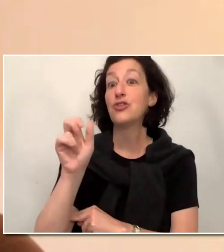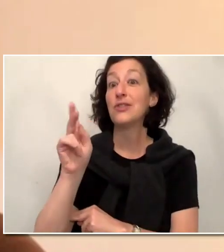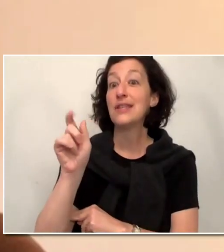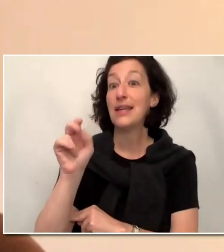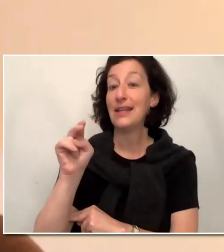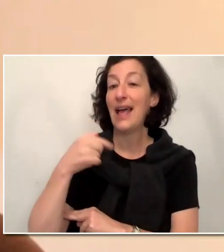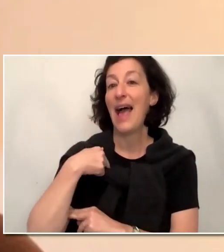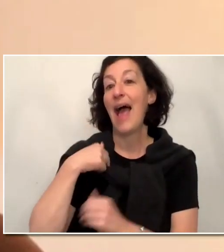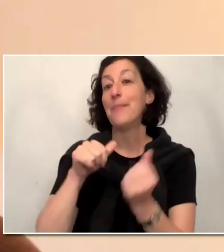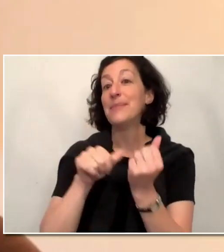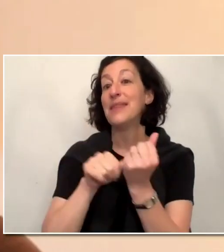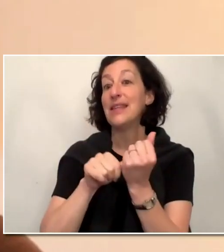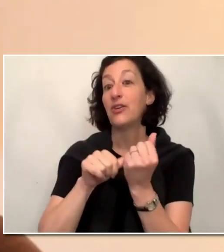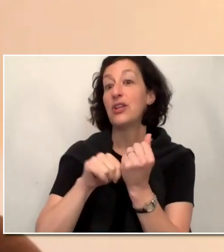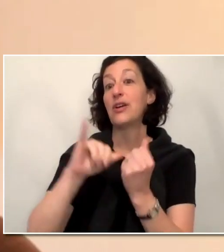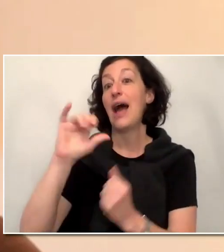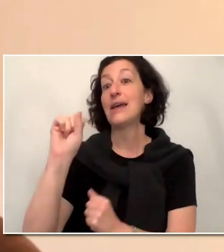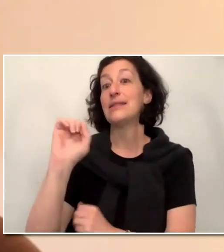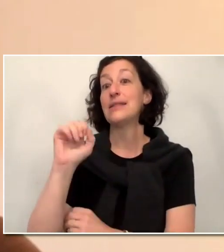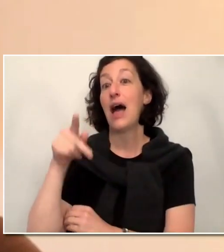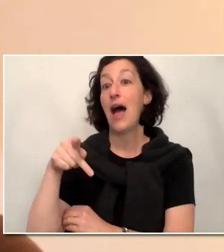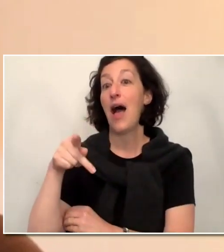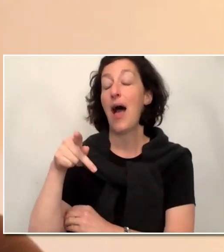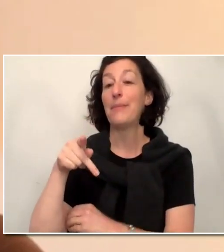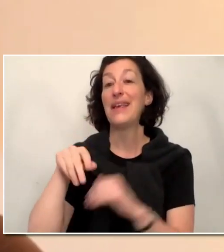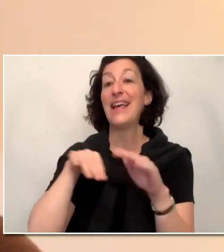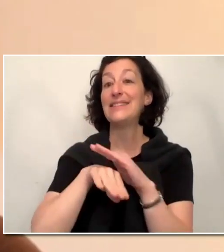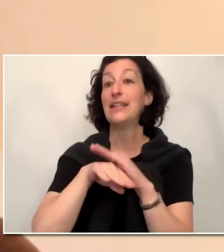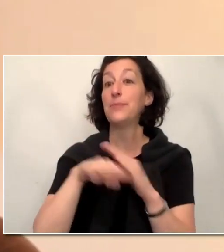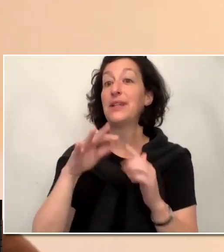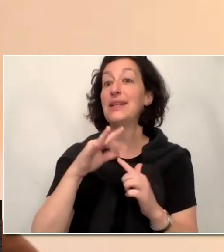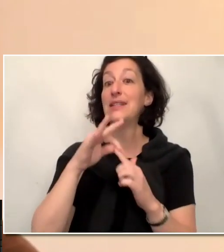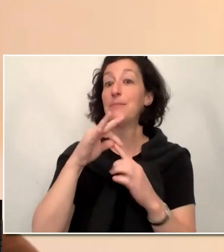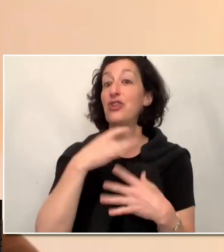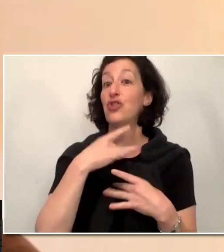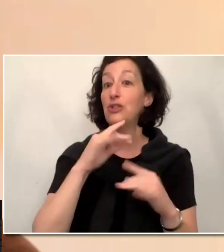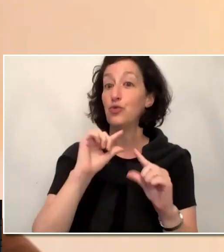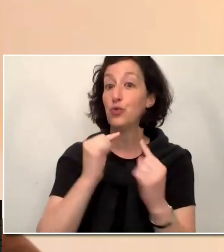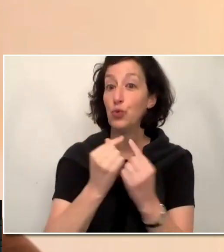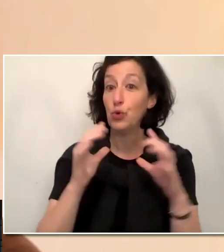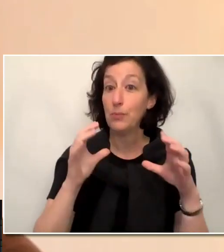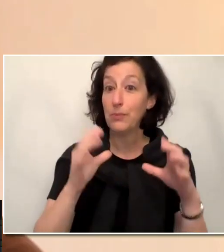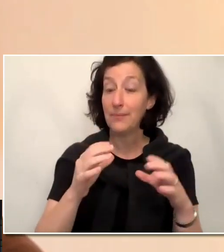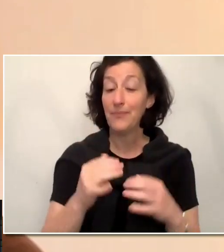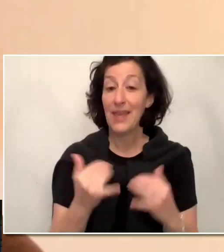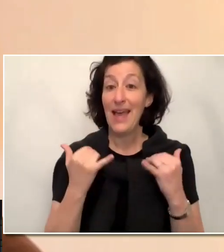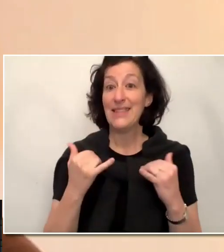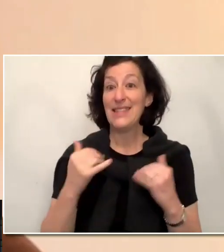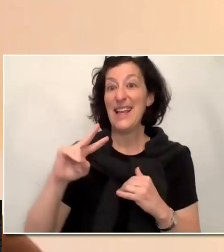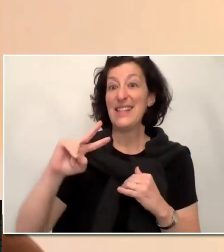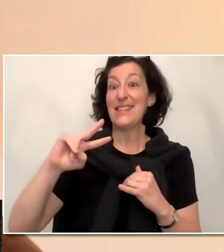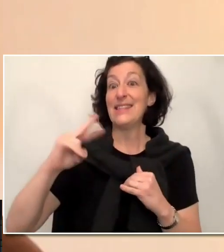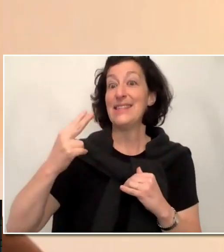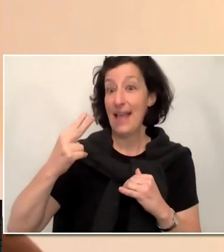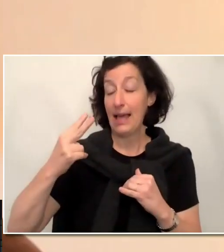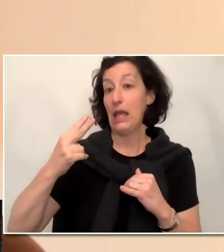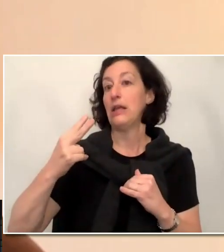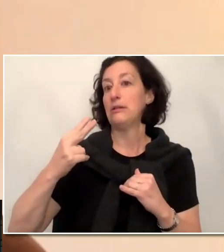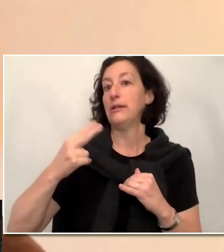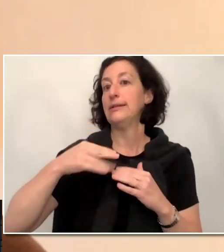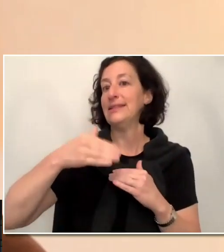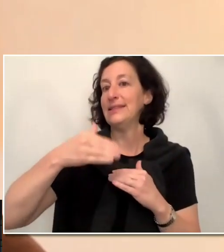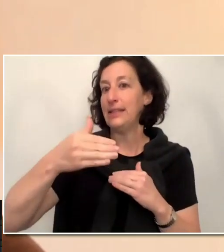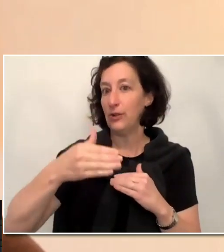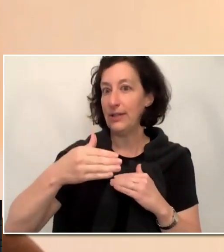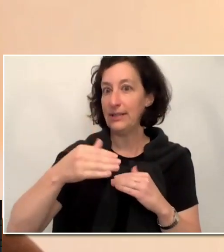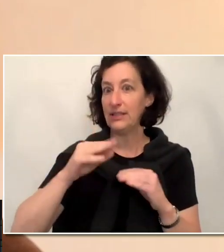the ISOC Accessibility Special Interest Group. And this is the second of our series of webinars on